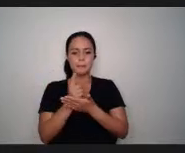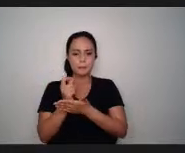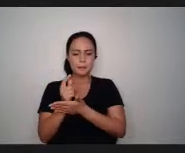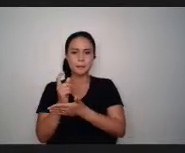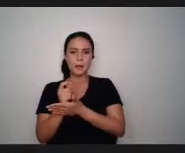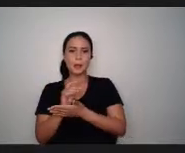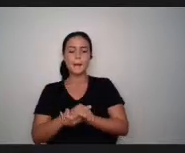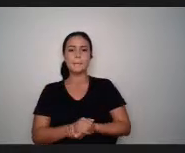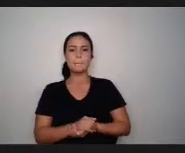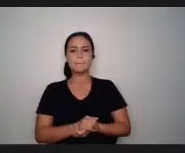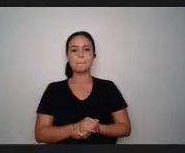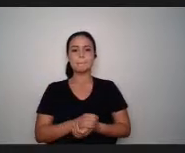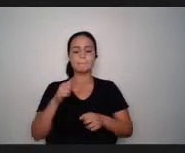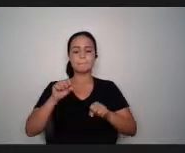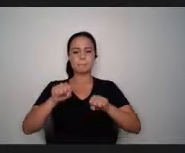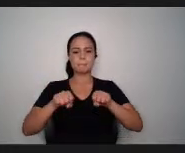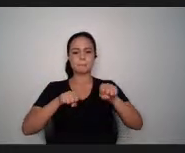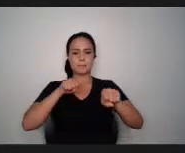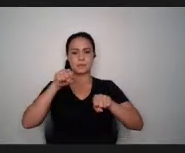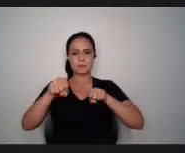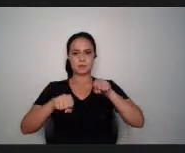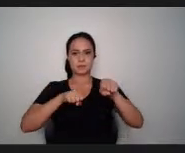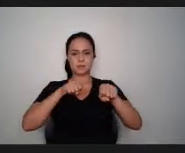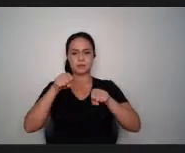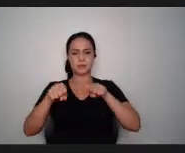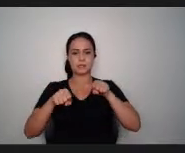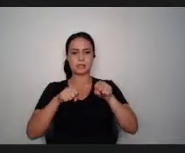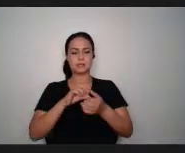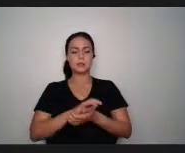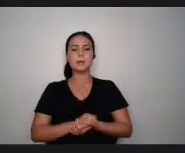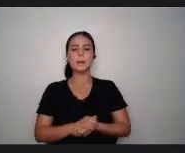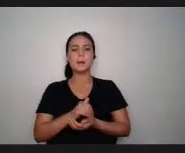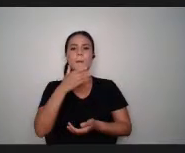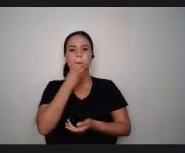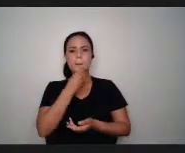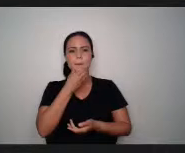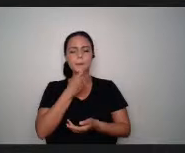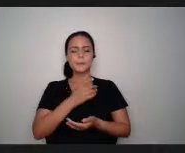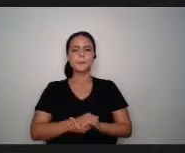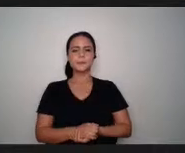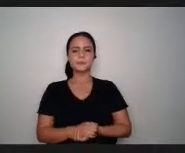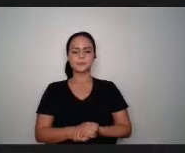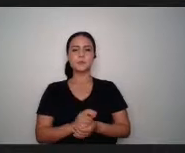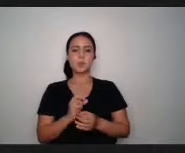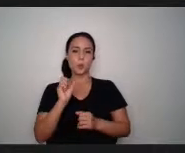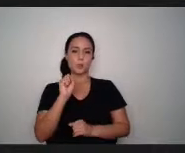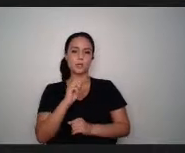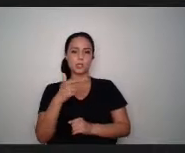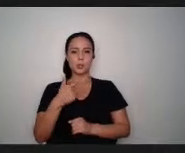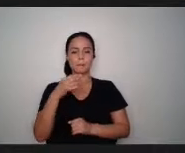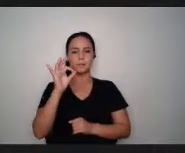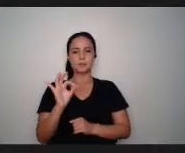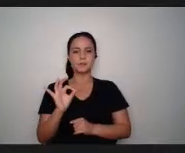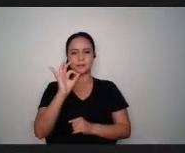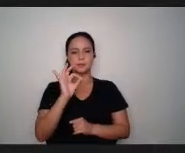90% of these paid indemnizations are to motorcycle riders.